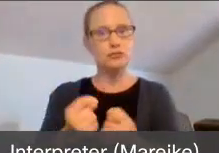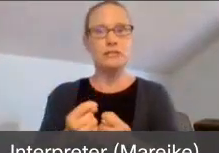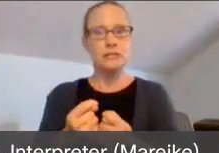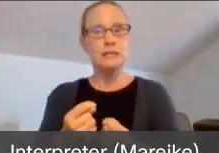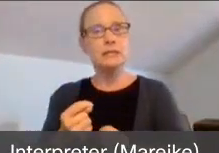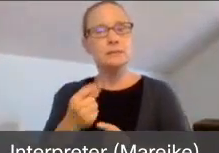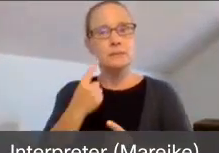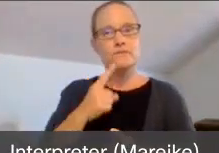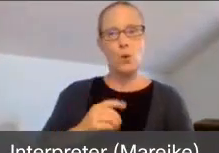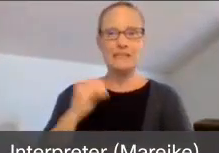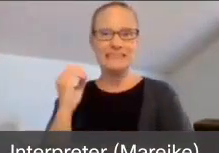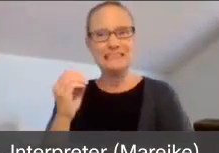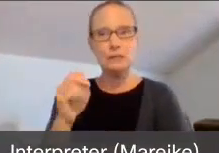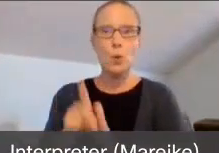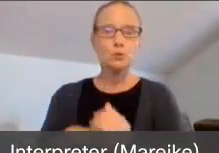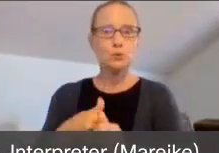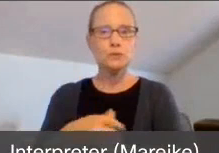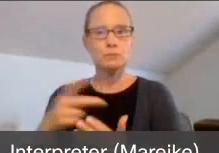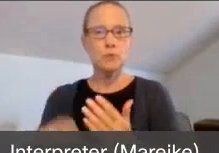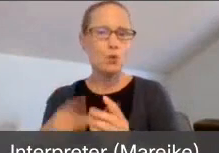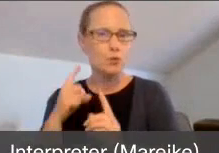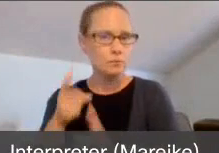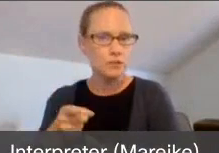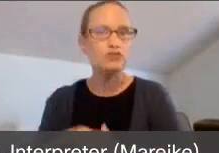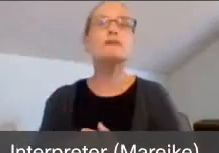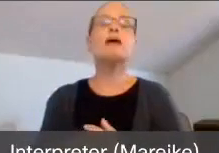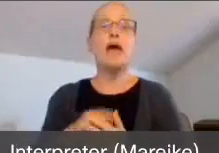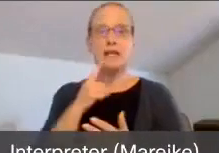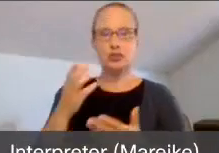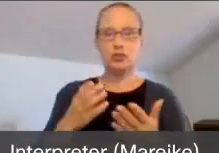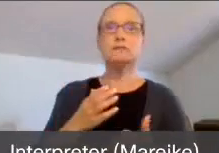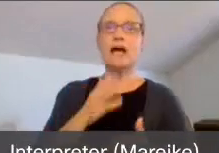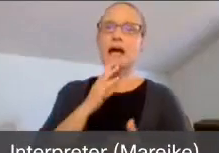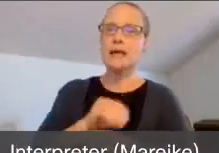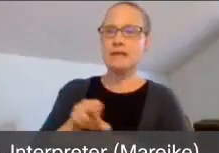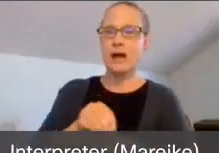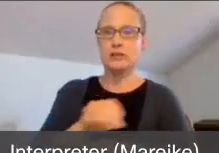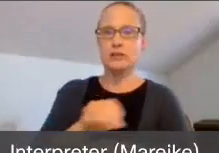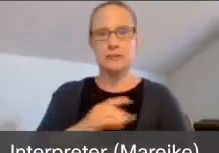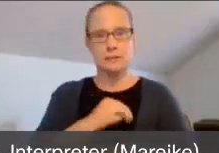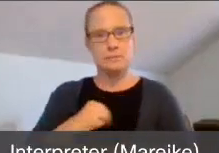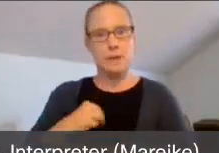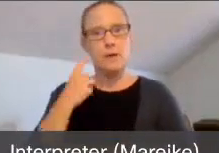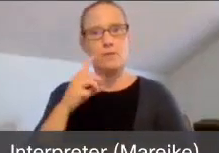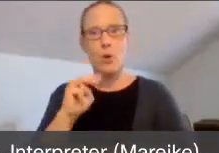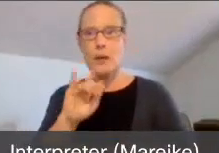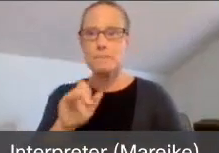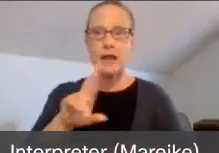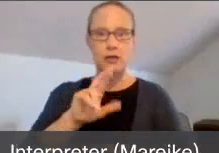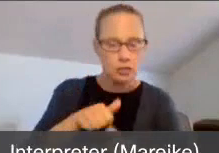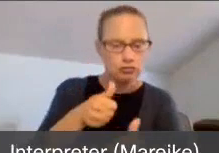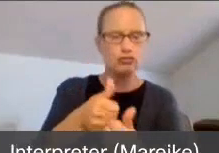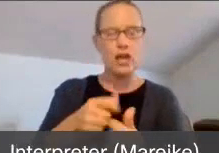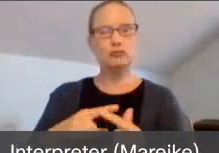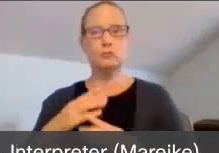agency's Zero Suicide Initiative and serves as the advisory council member for the Mayor's Challenge to prevent